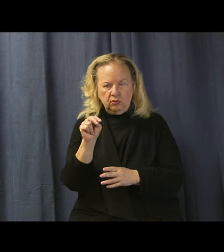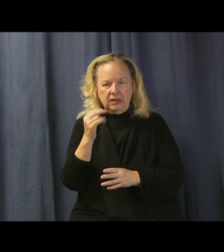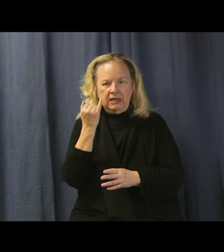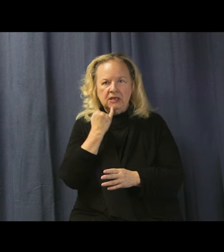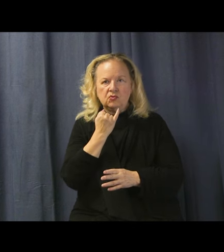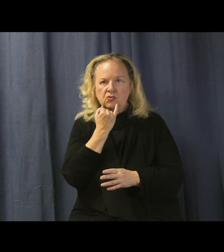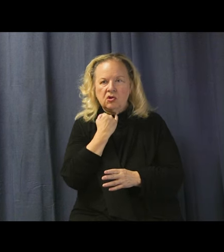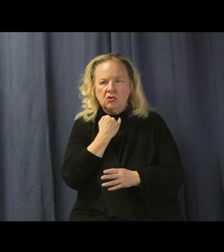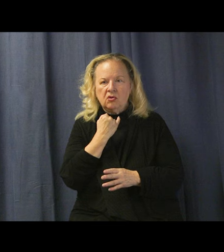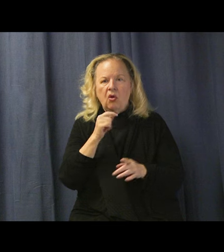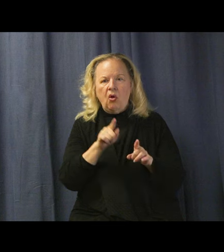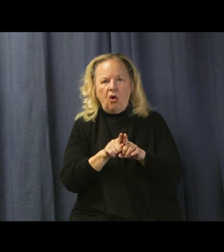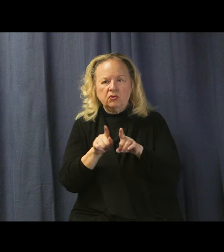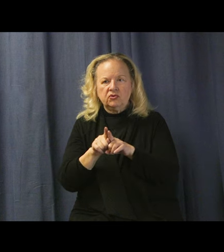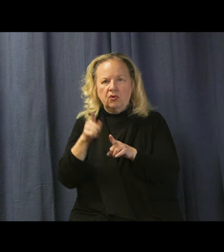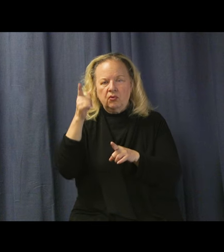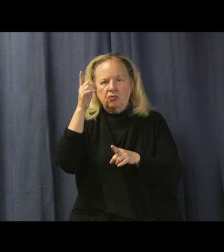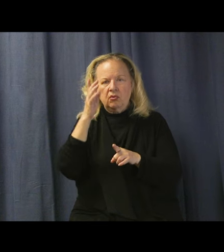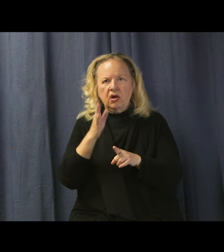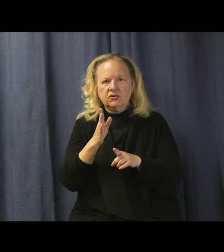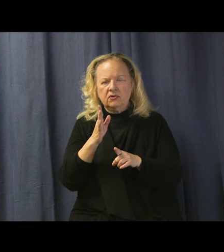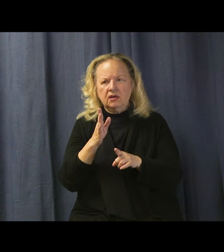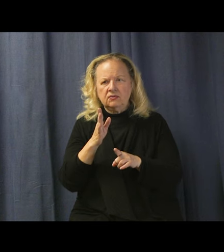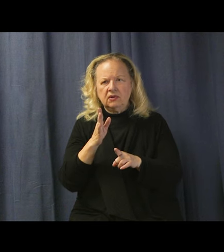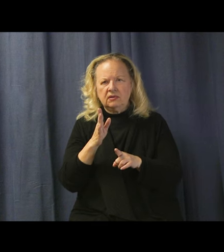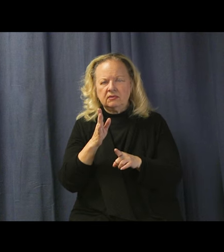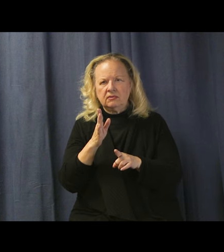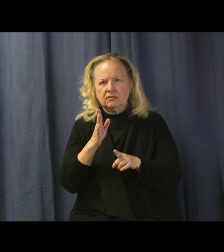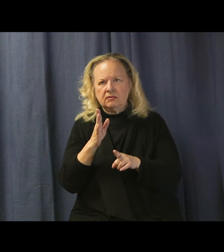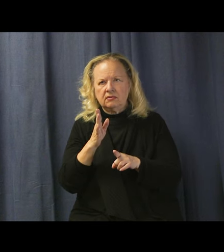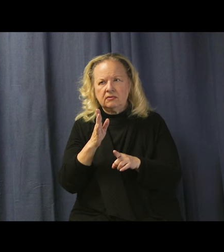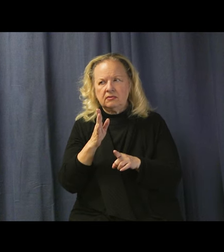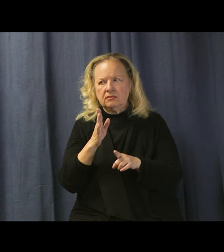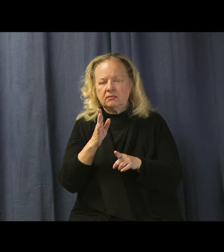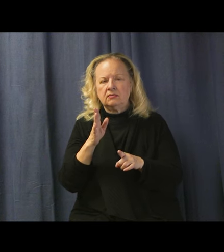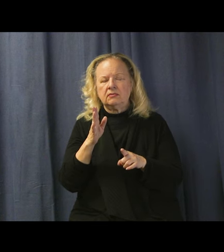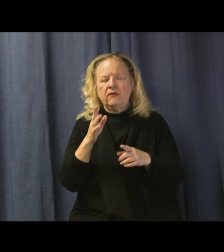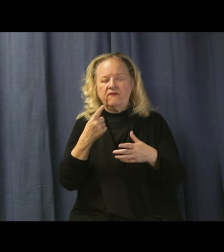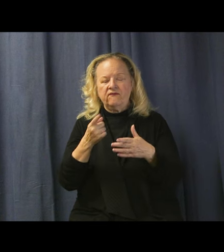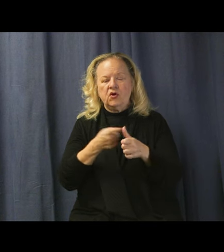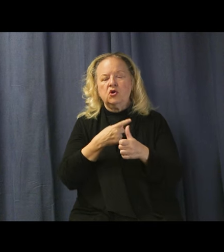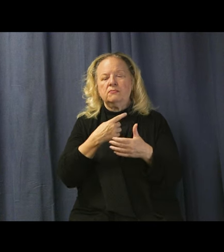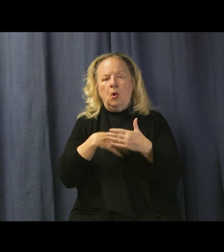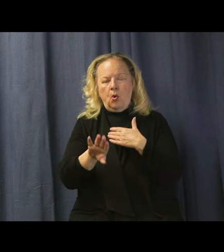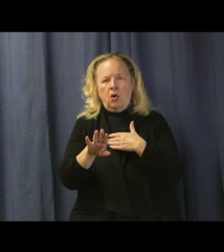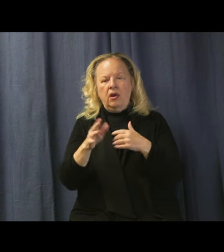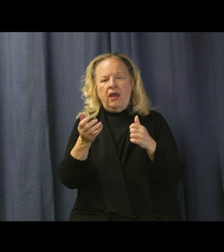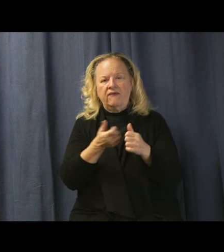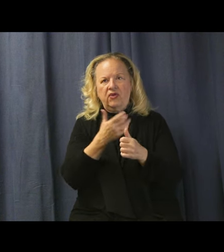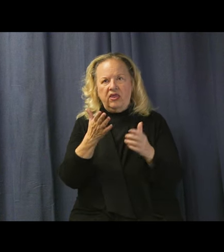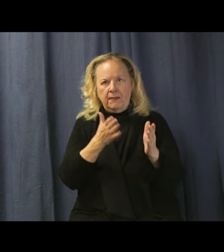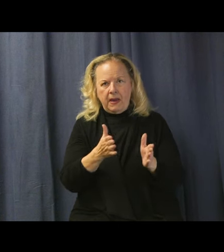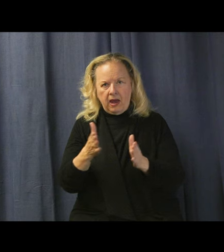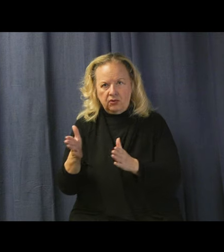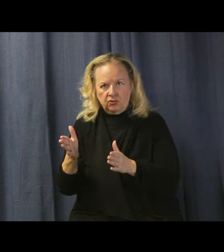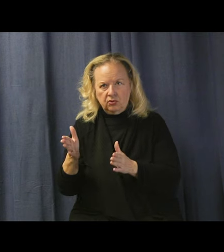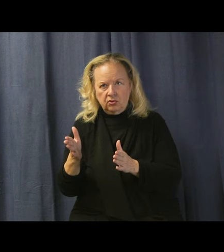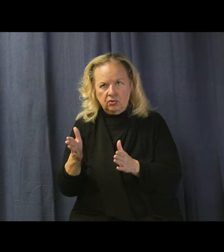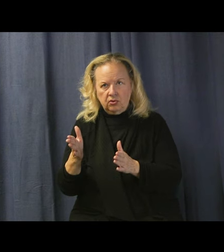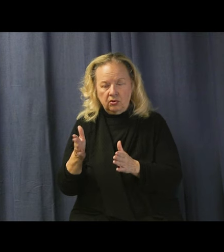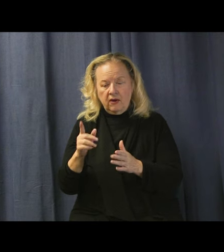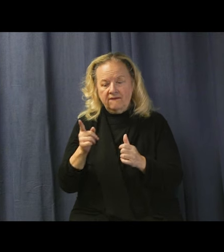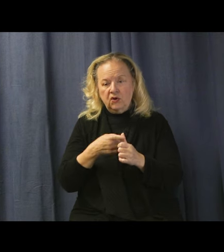Israel is also God's firstborn. Okay? But think about this. Everything is a pattern. So if Israel is